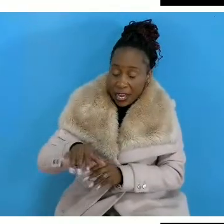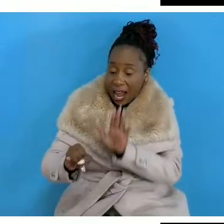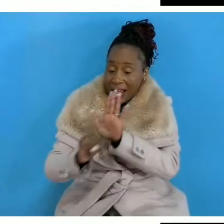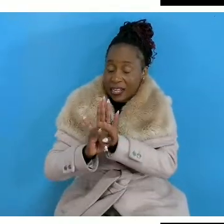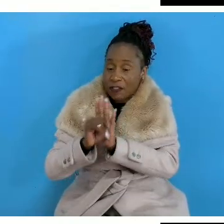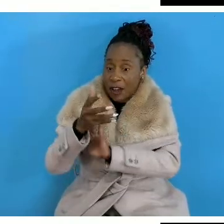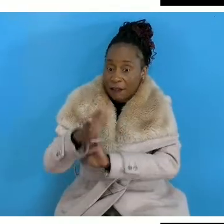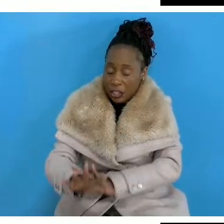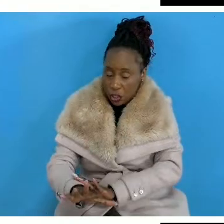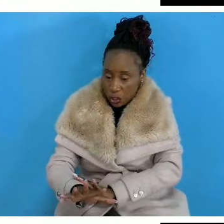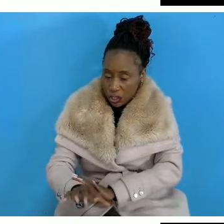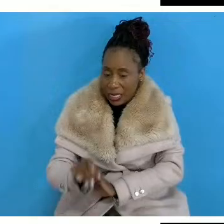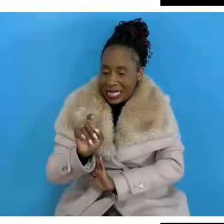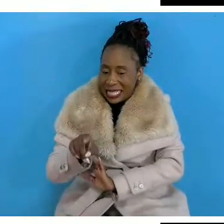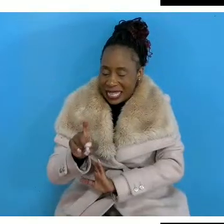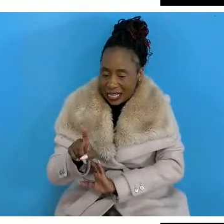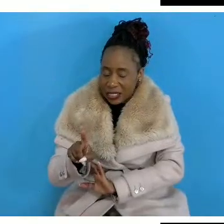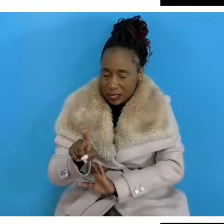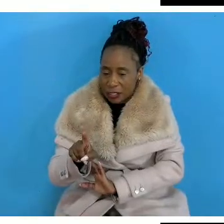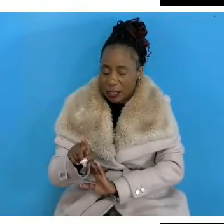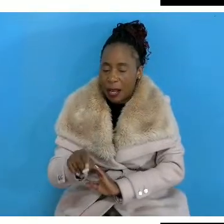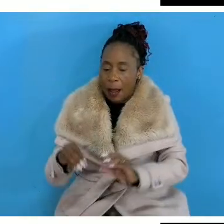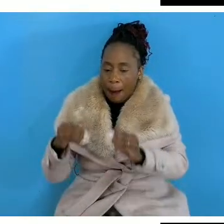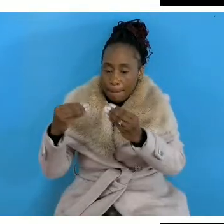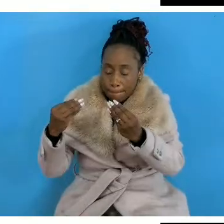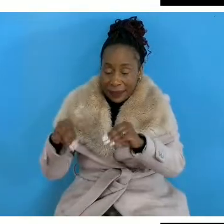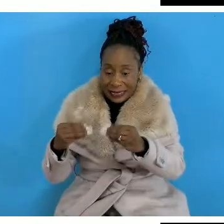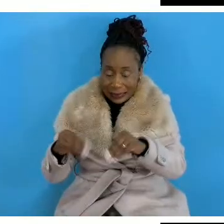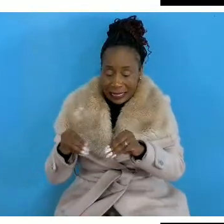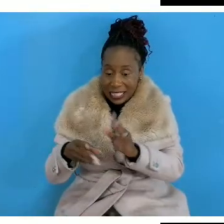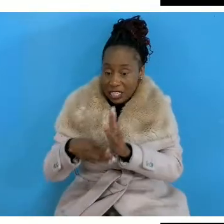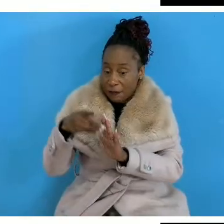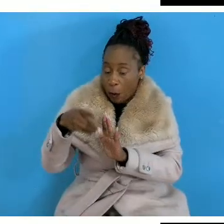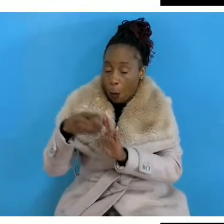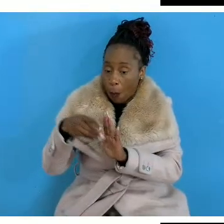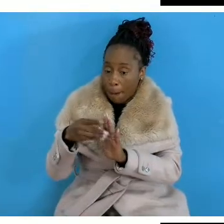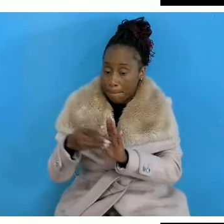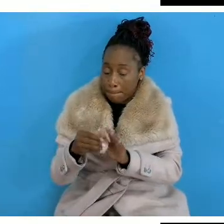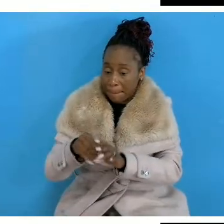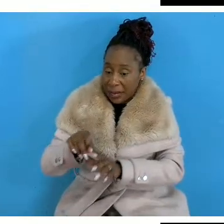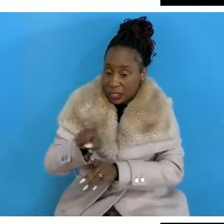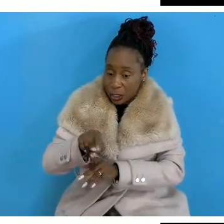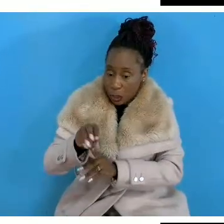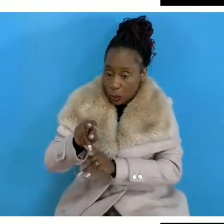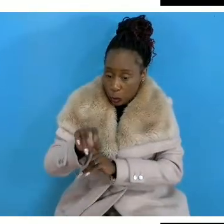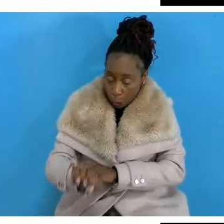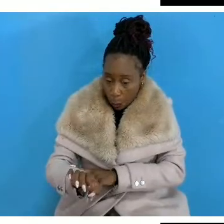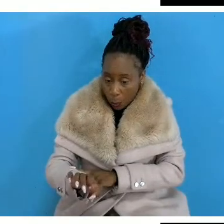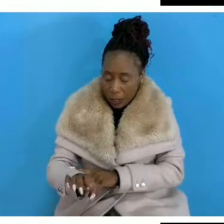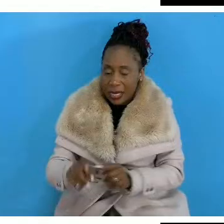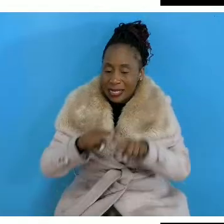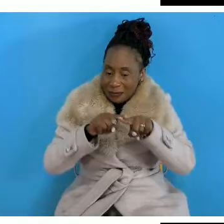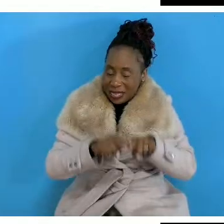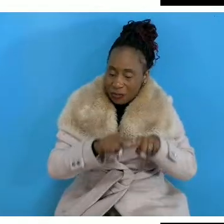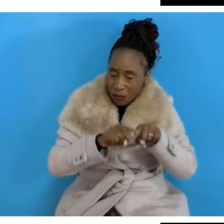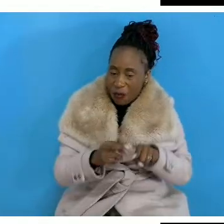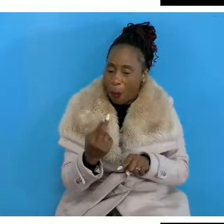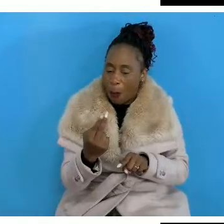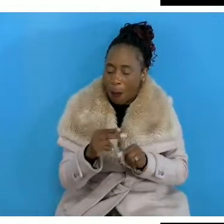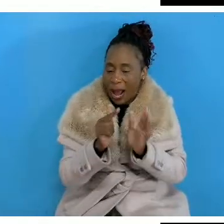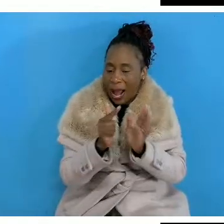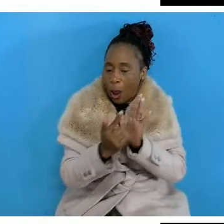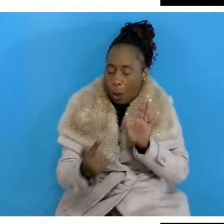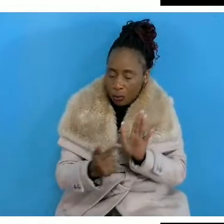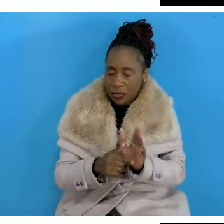identified to be an enterprise development zone, based on their bylaws and their processes, what are the things